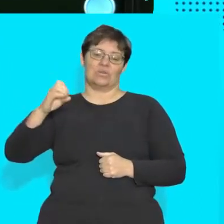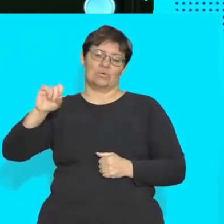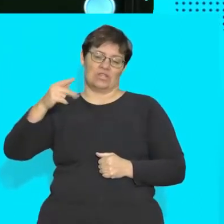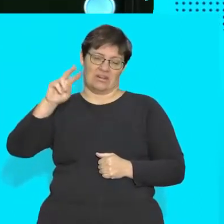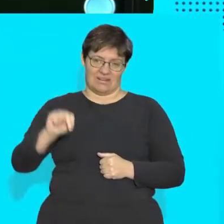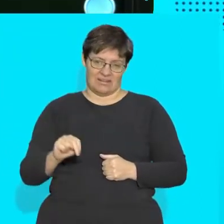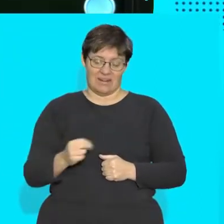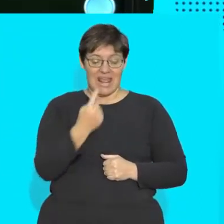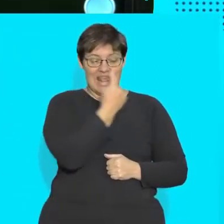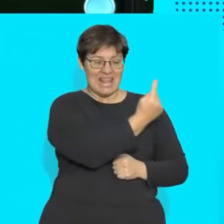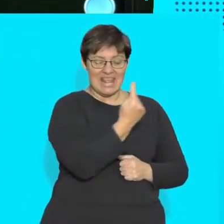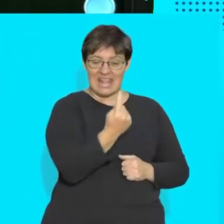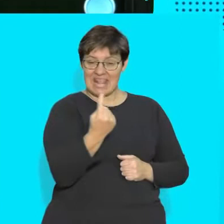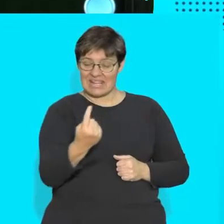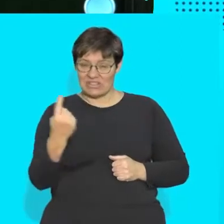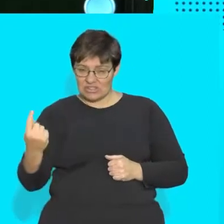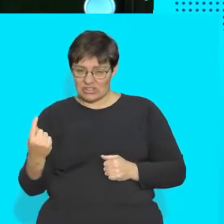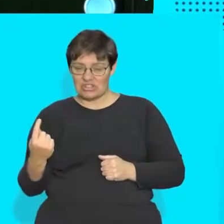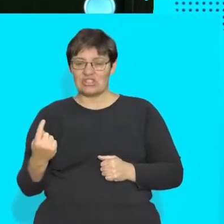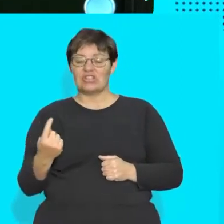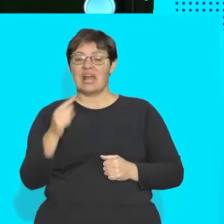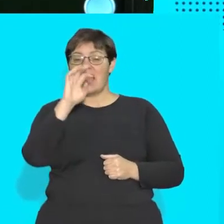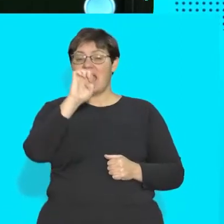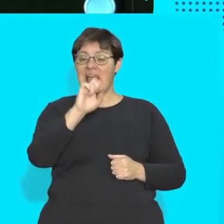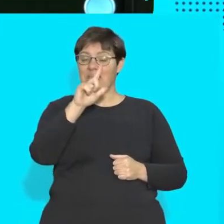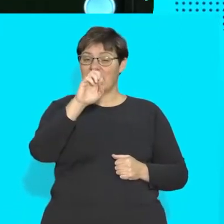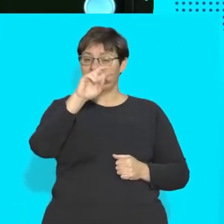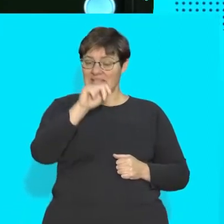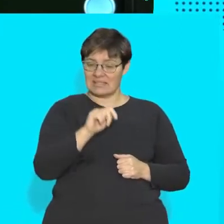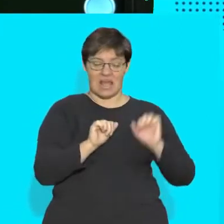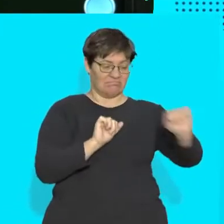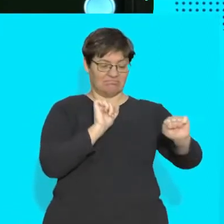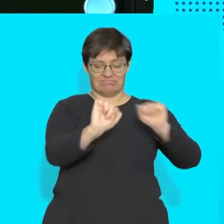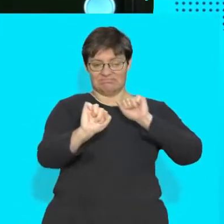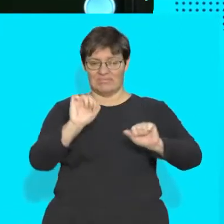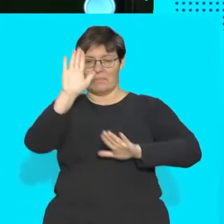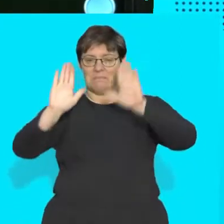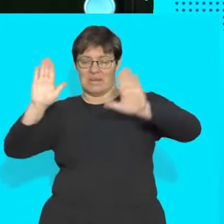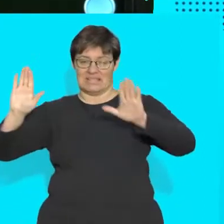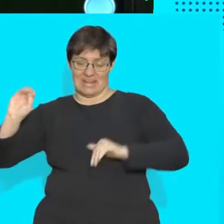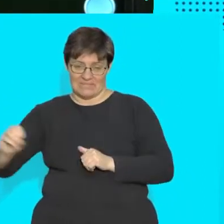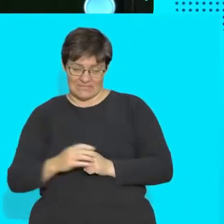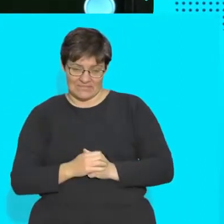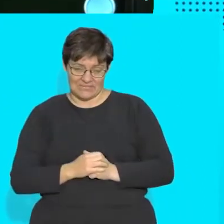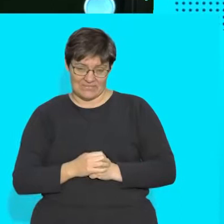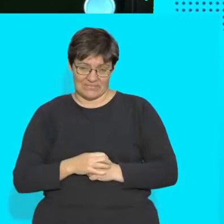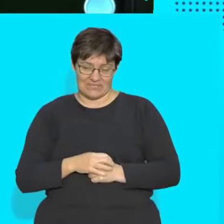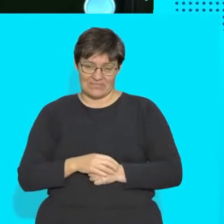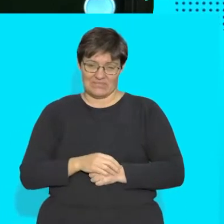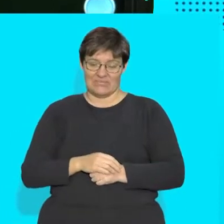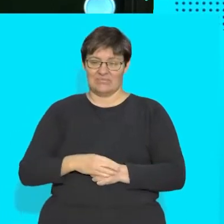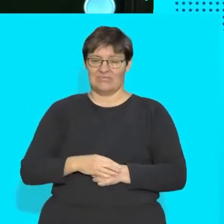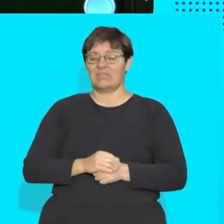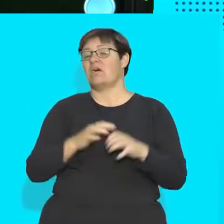Every element has its own unique pattern. And in fact, when they create